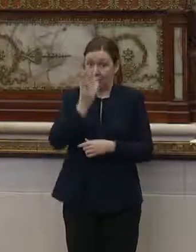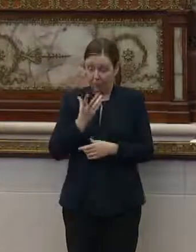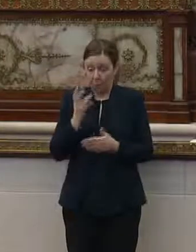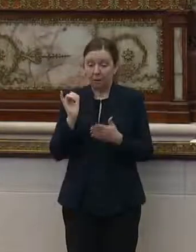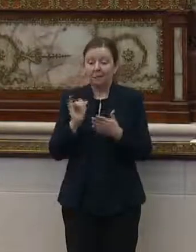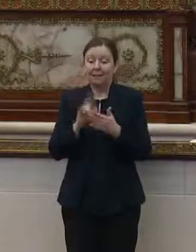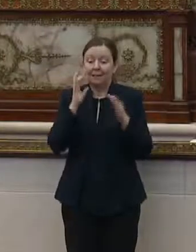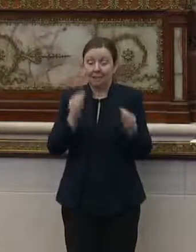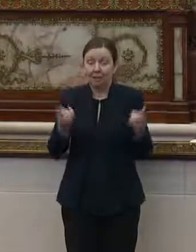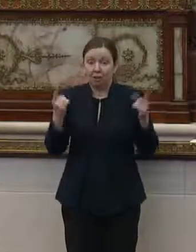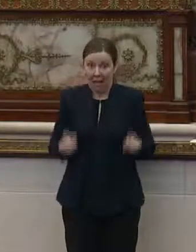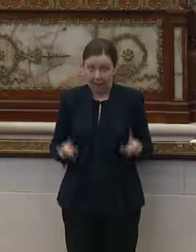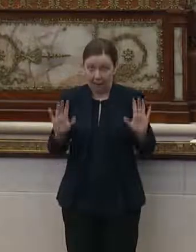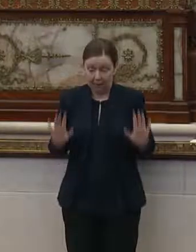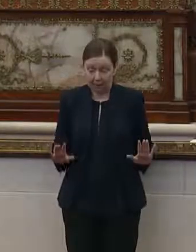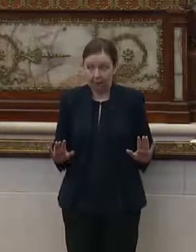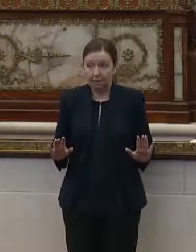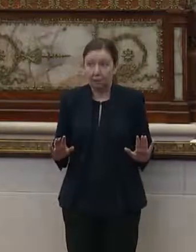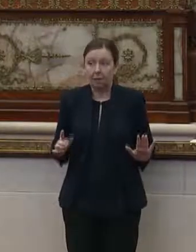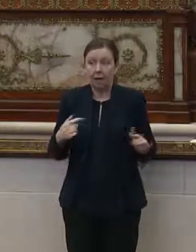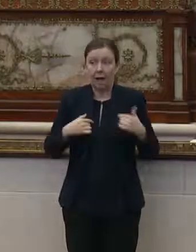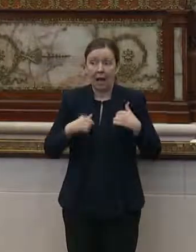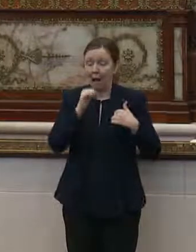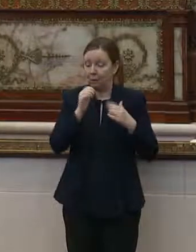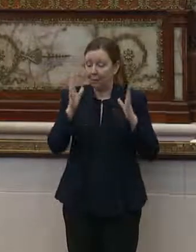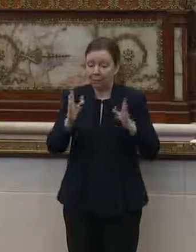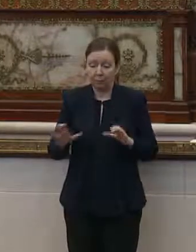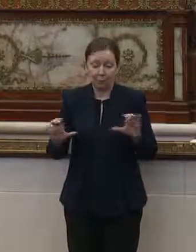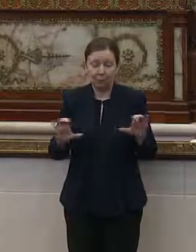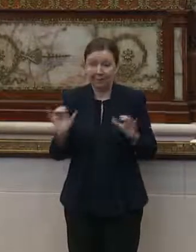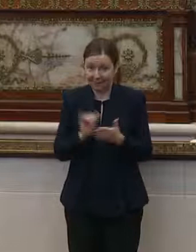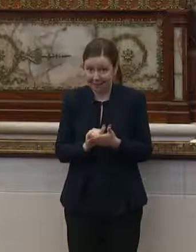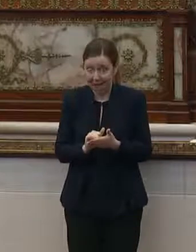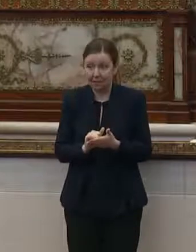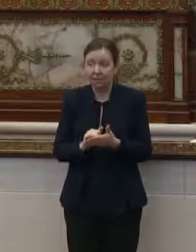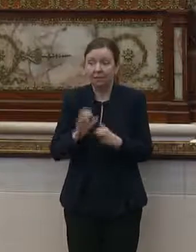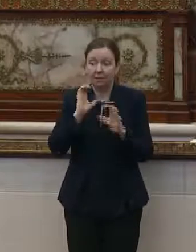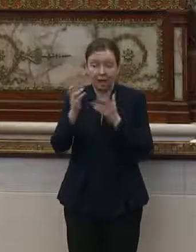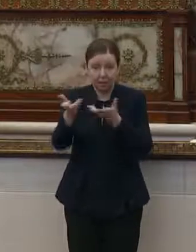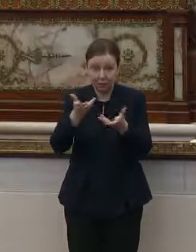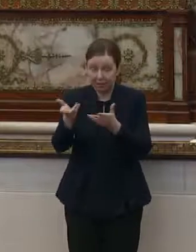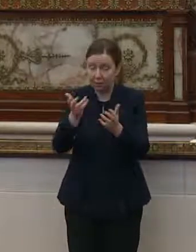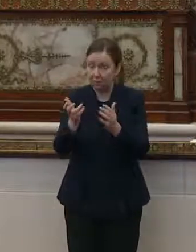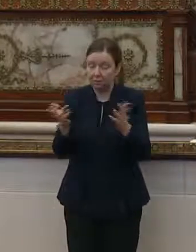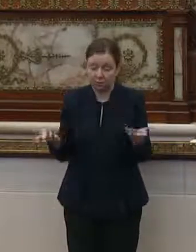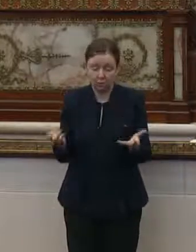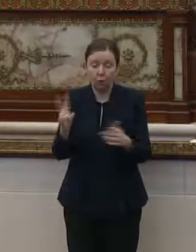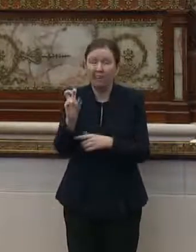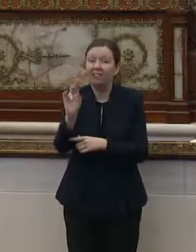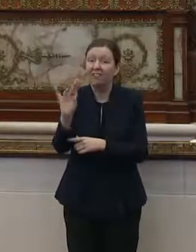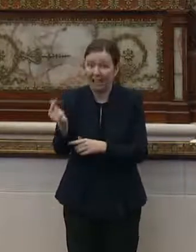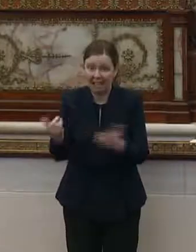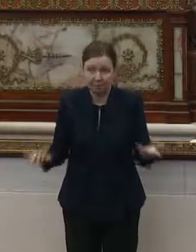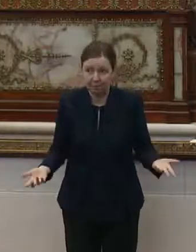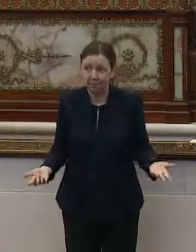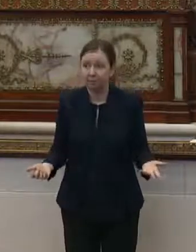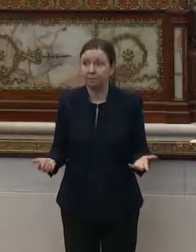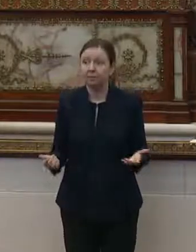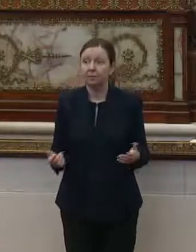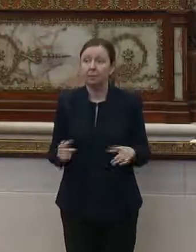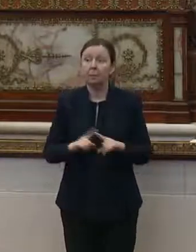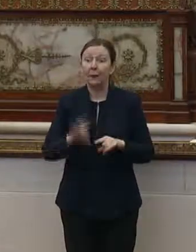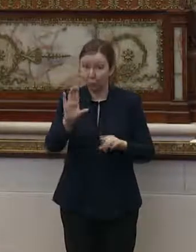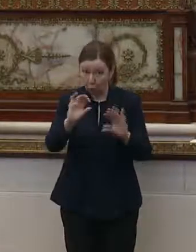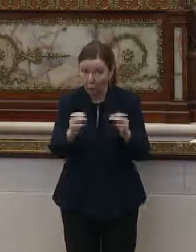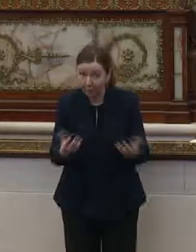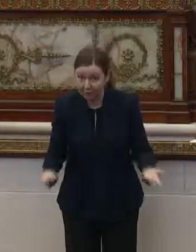decision was made. I was not the one that was doing those conversations or that vetting. So I want to know your